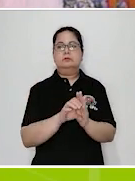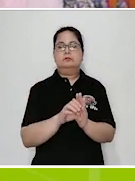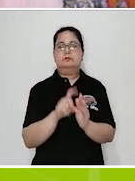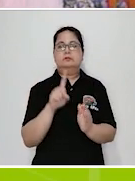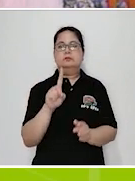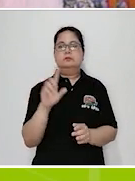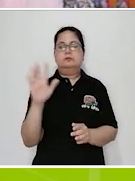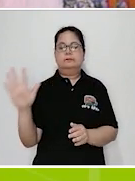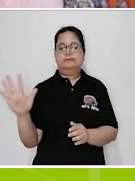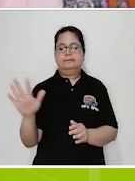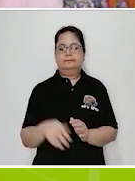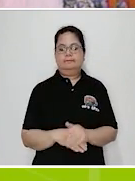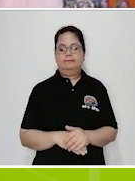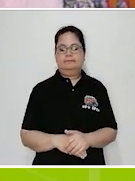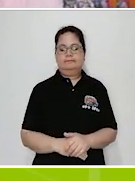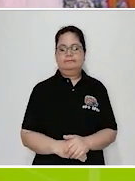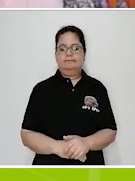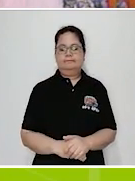5?